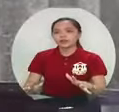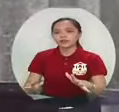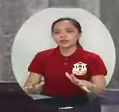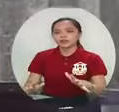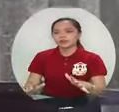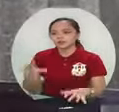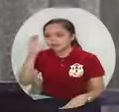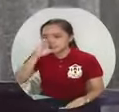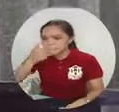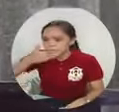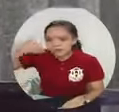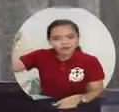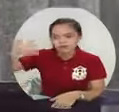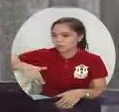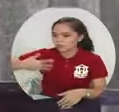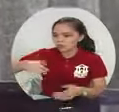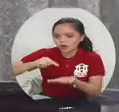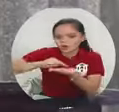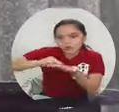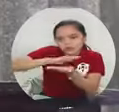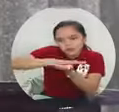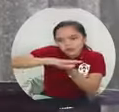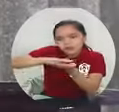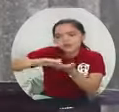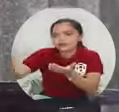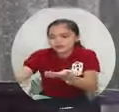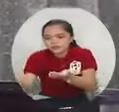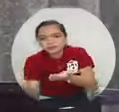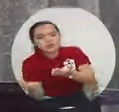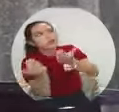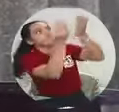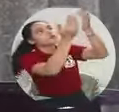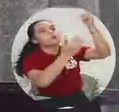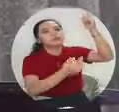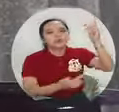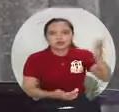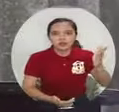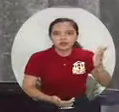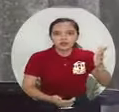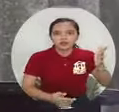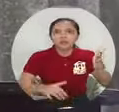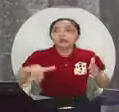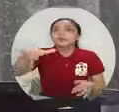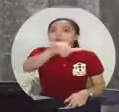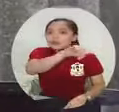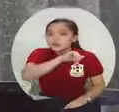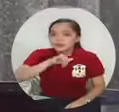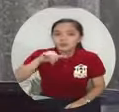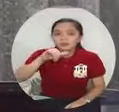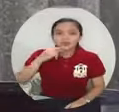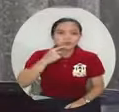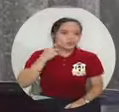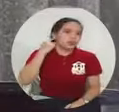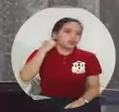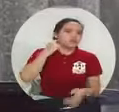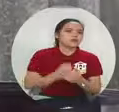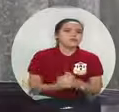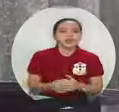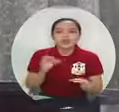animal, it was also looking forward to what Christ will do on the cross of Calvary